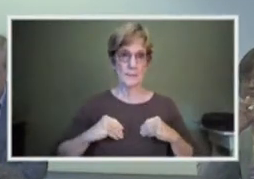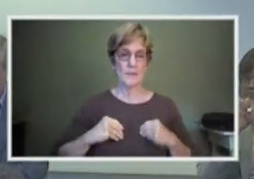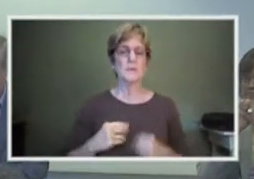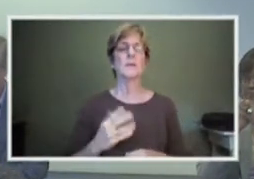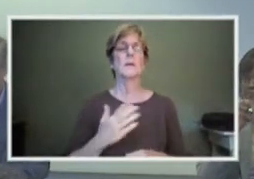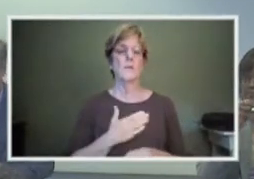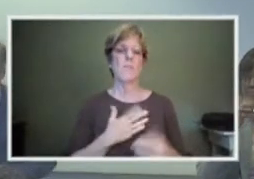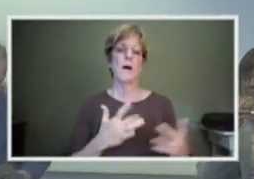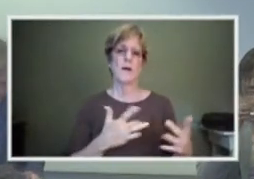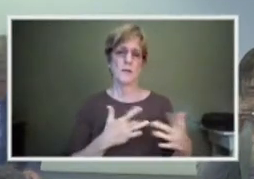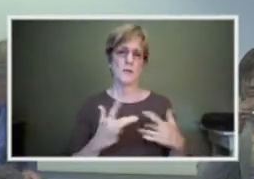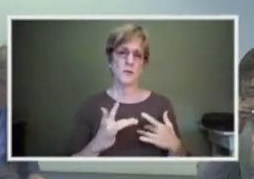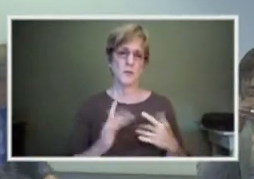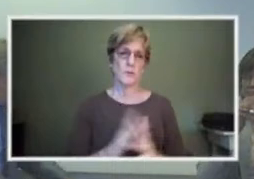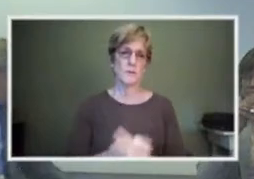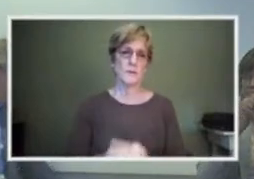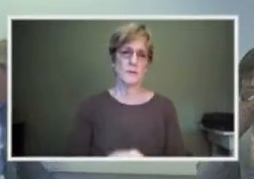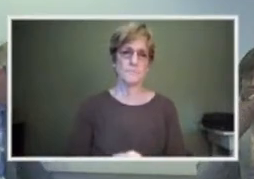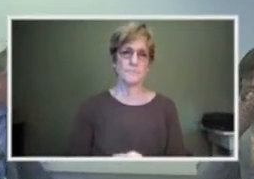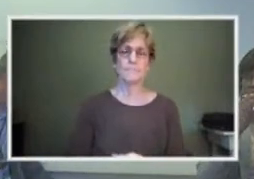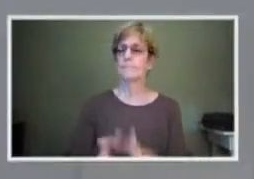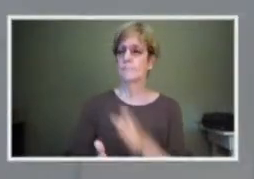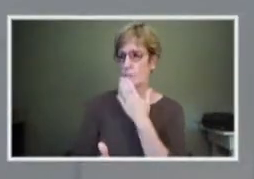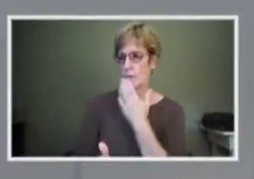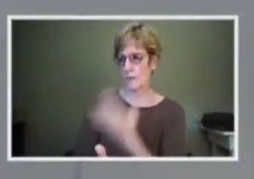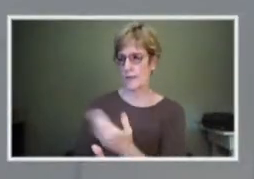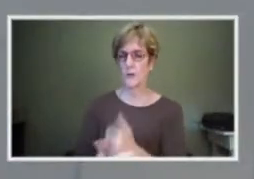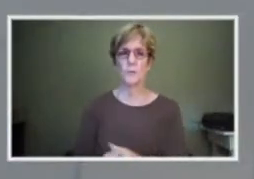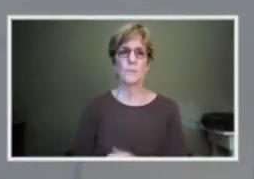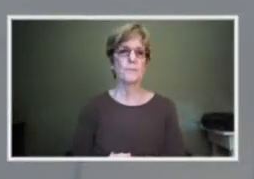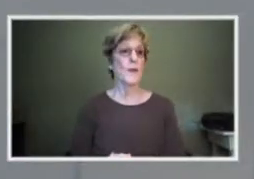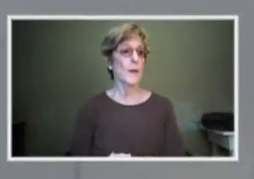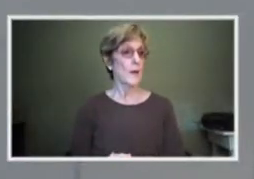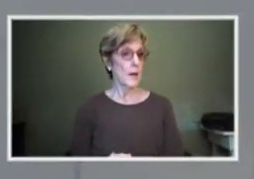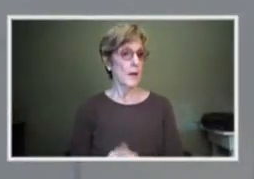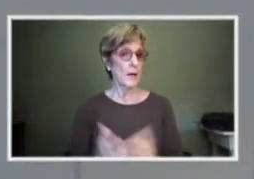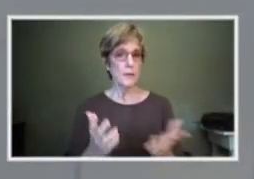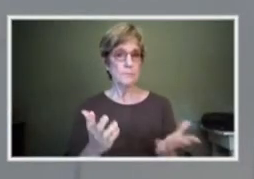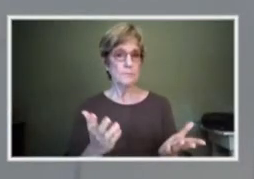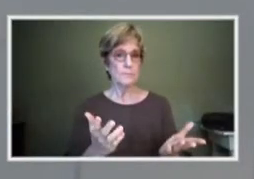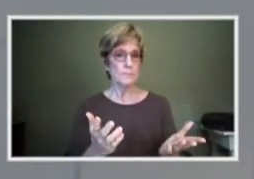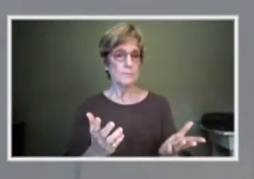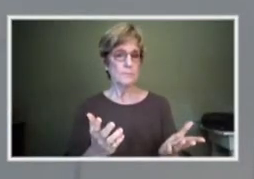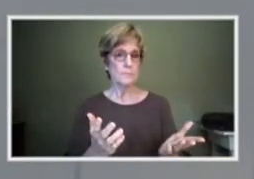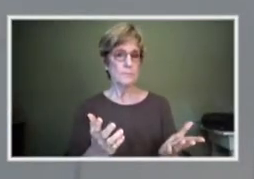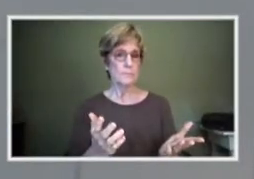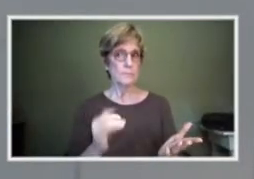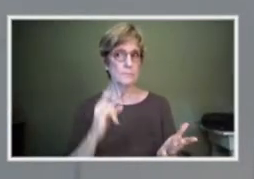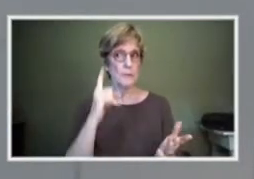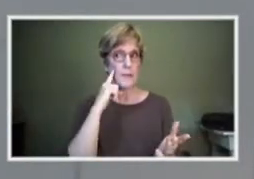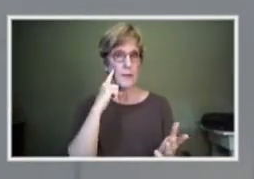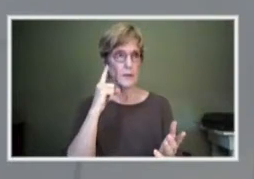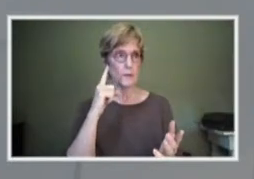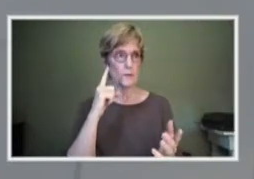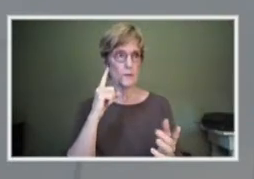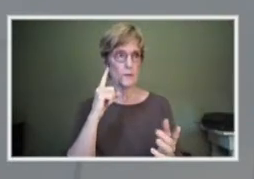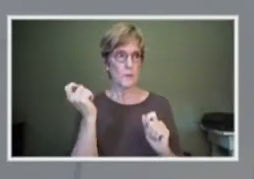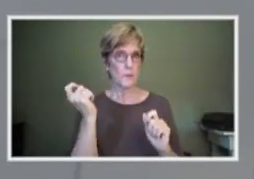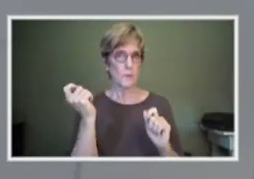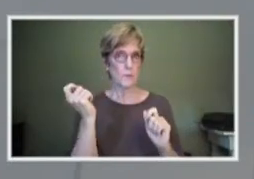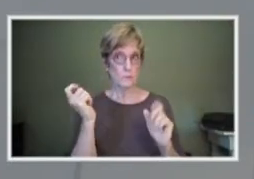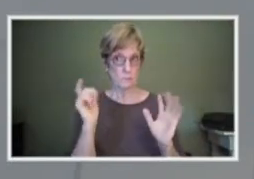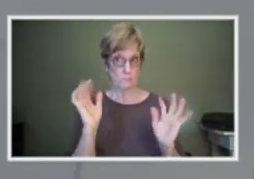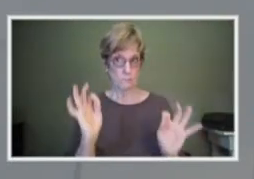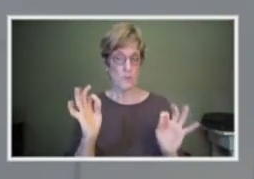about that. Thank you. Thank you. All right. I think for the good of the group, we'll